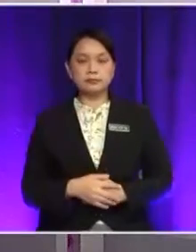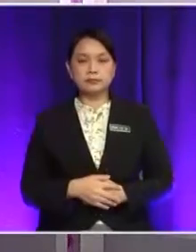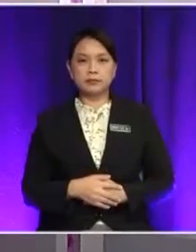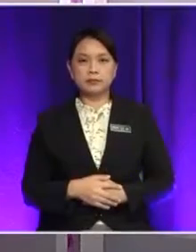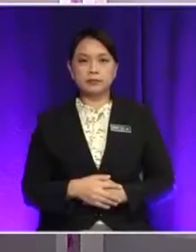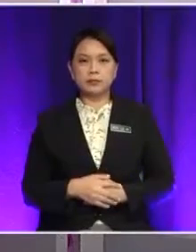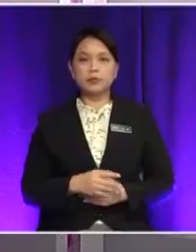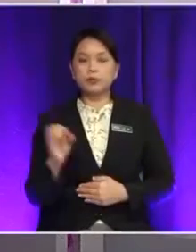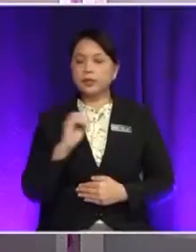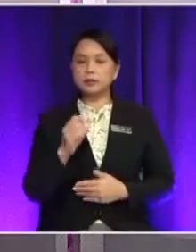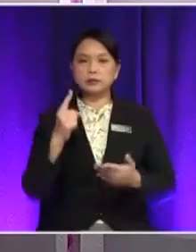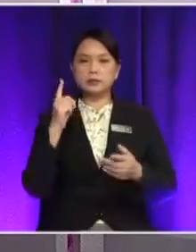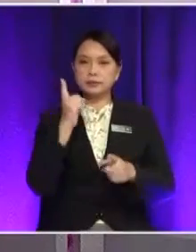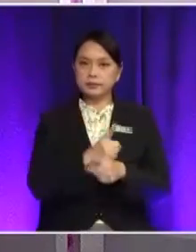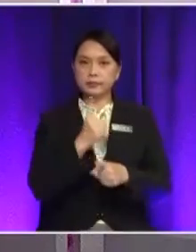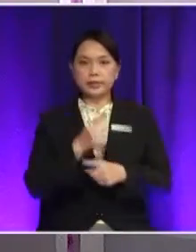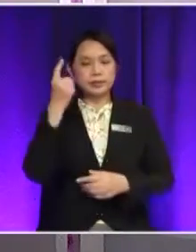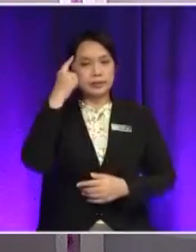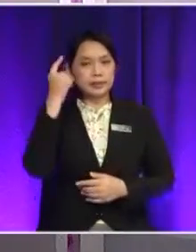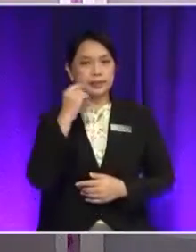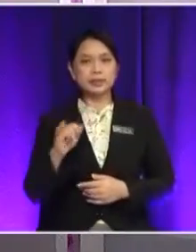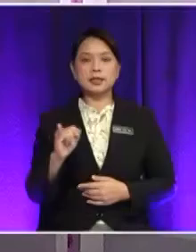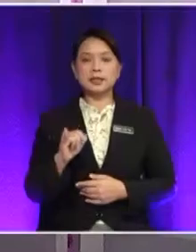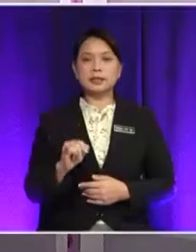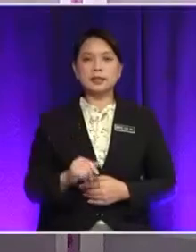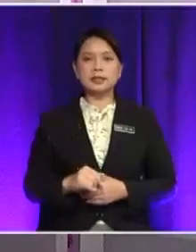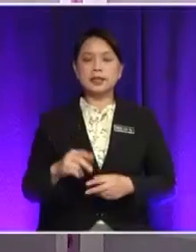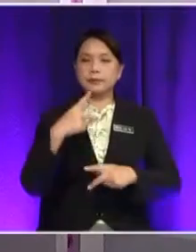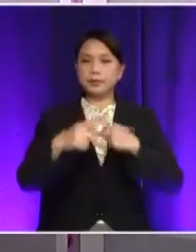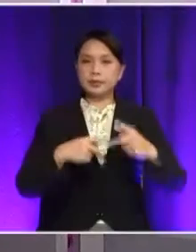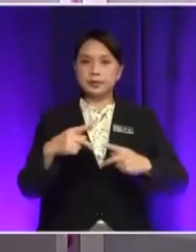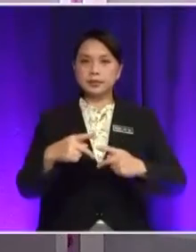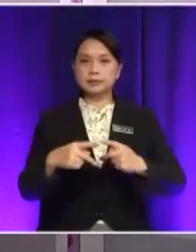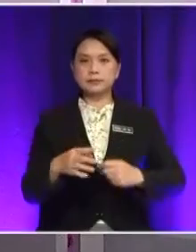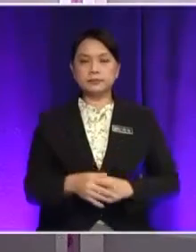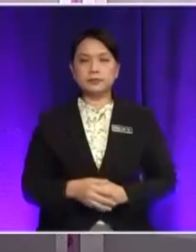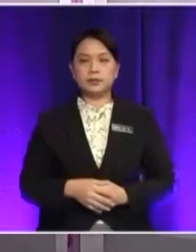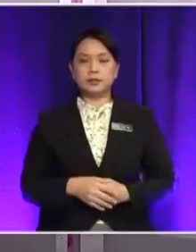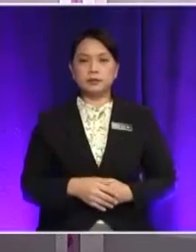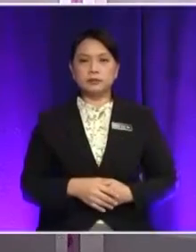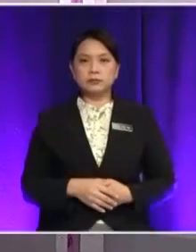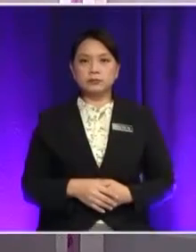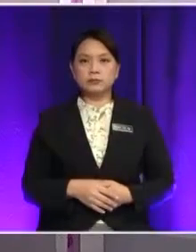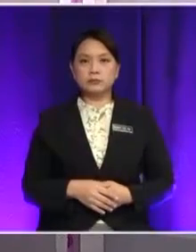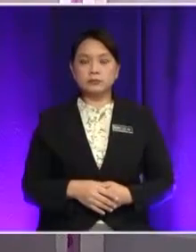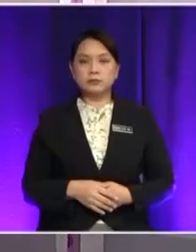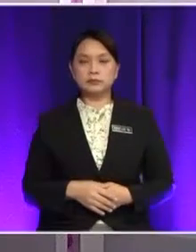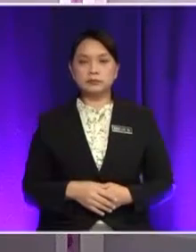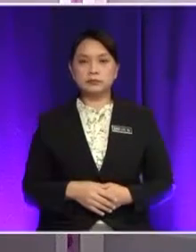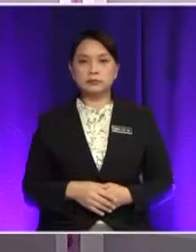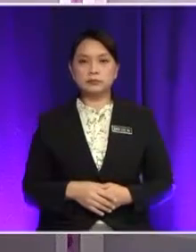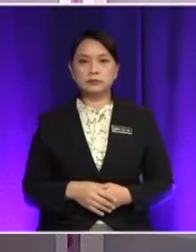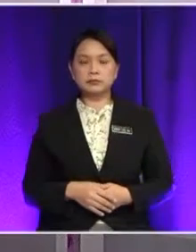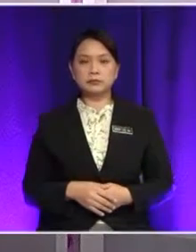correct thinking process. So having said that, once you have already applied all the steps, having